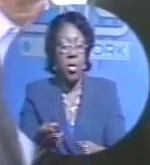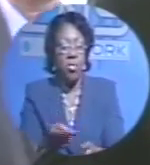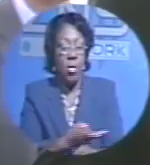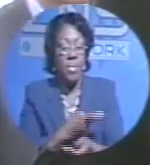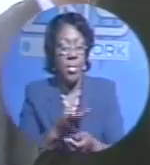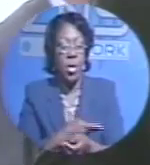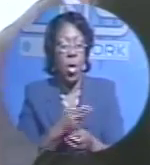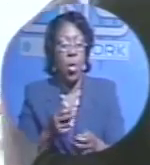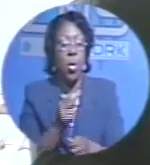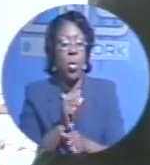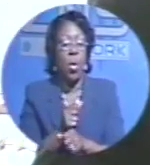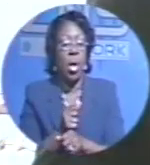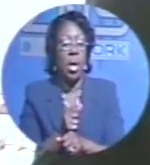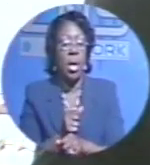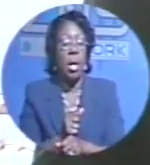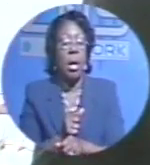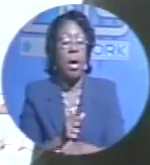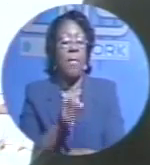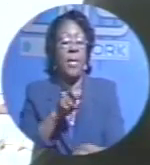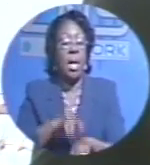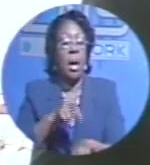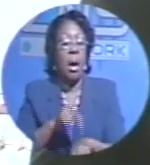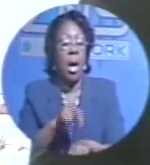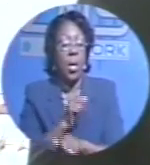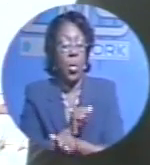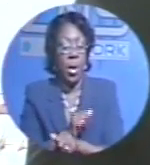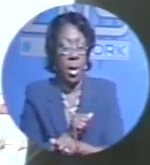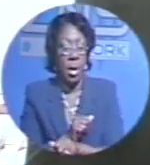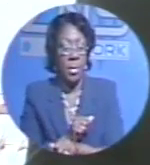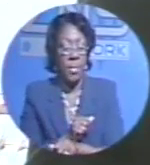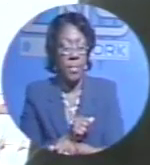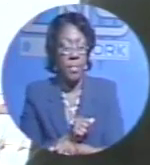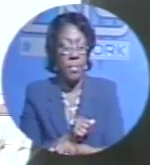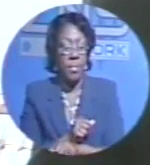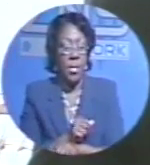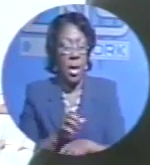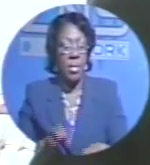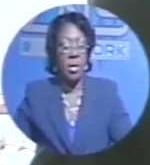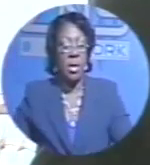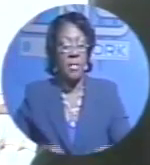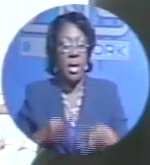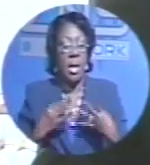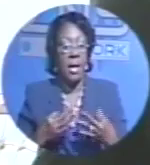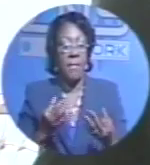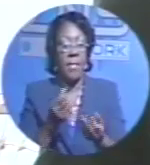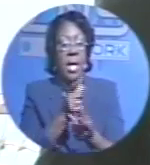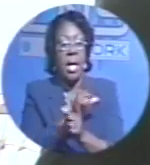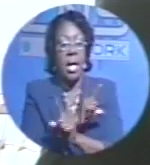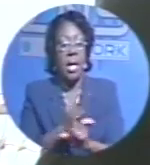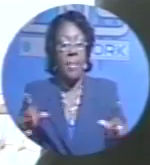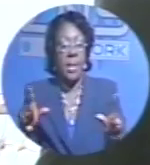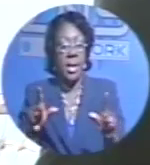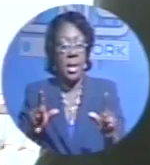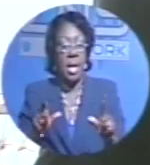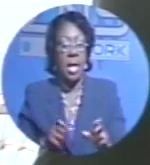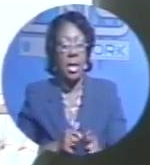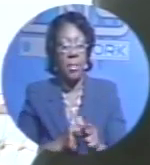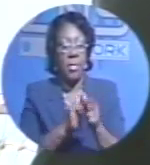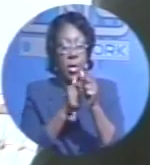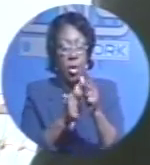own hard work and enjoy their own right to life, liberty, and the pursuit of